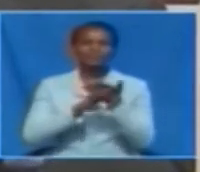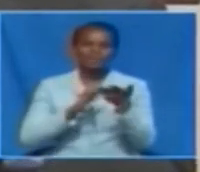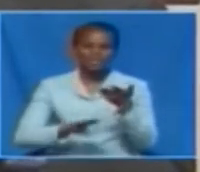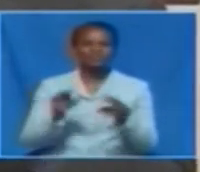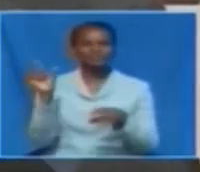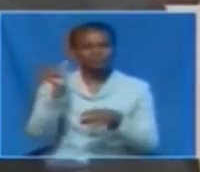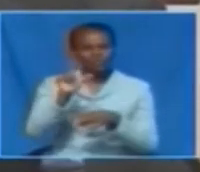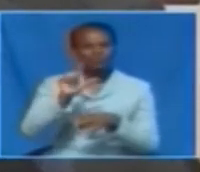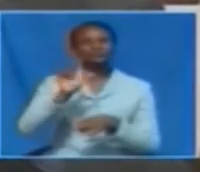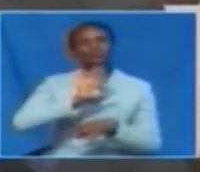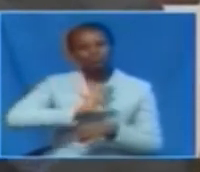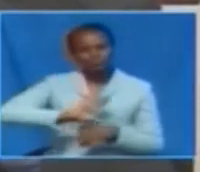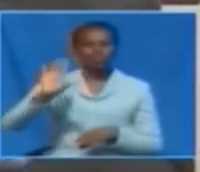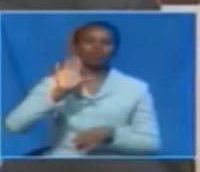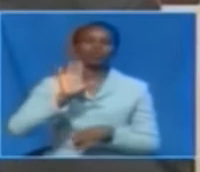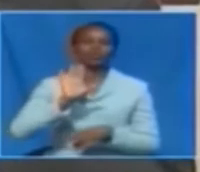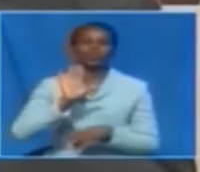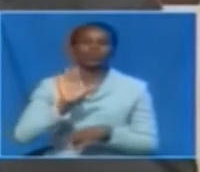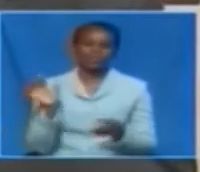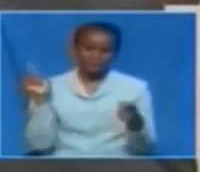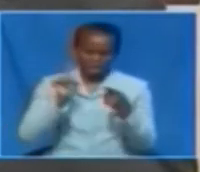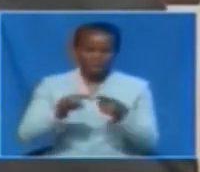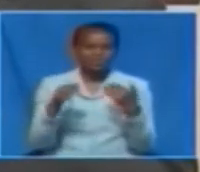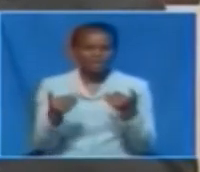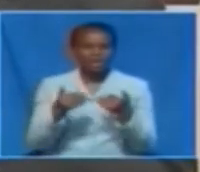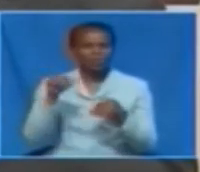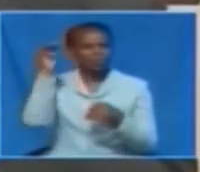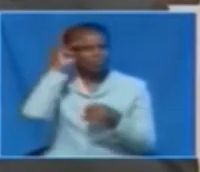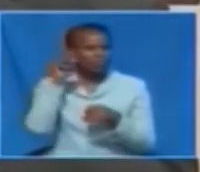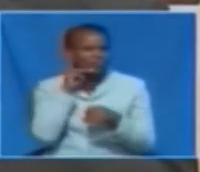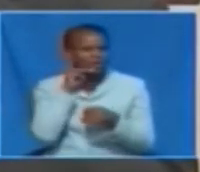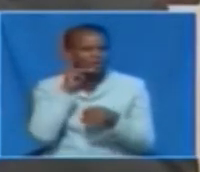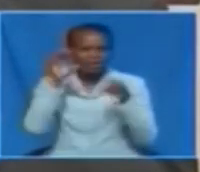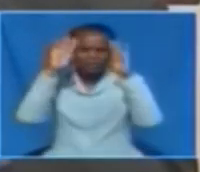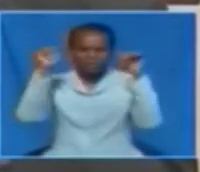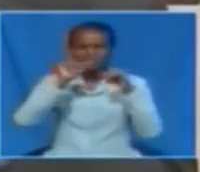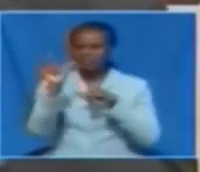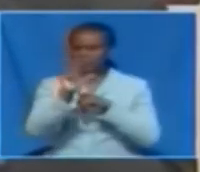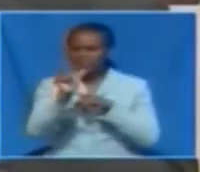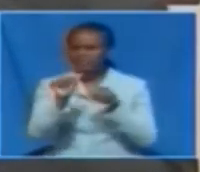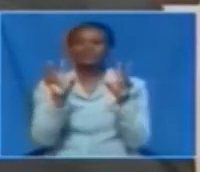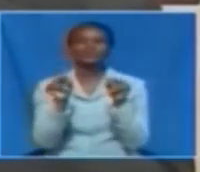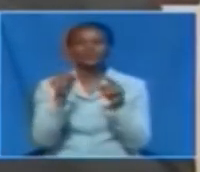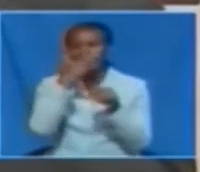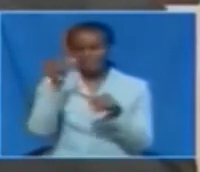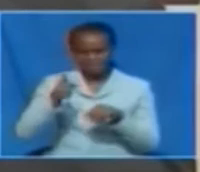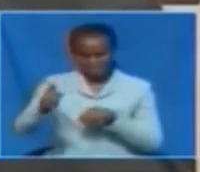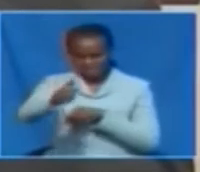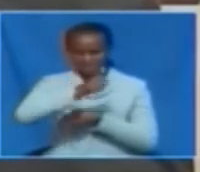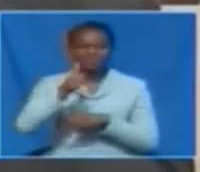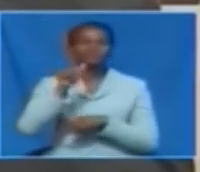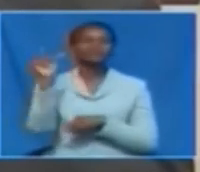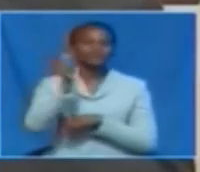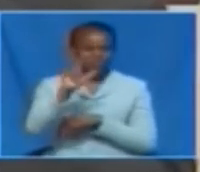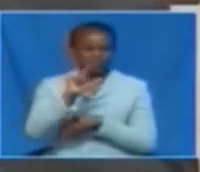party. There are people who actually believe up to this day, Nevers Mumba is not a president of MMD. Unless they are president, MMD